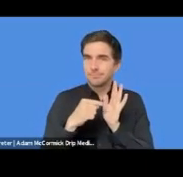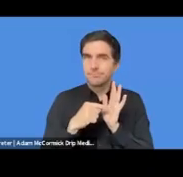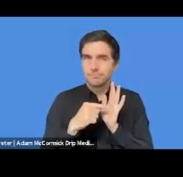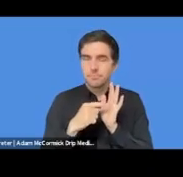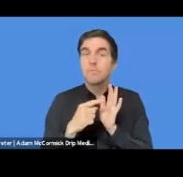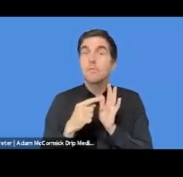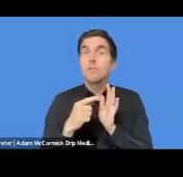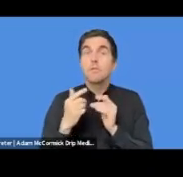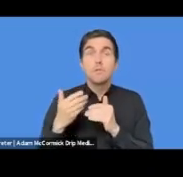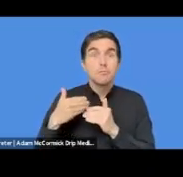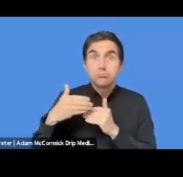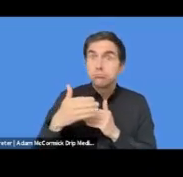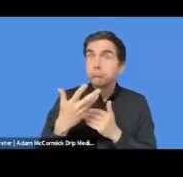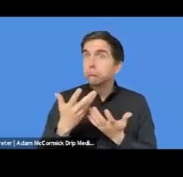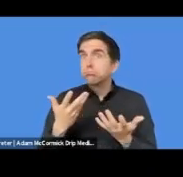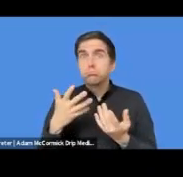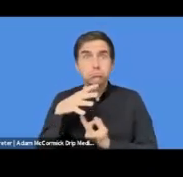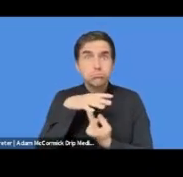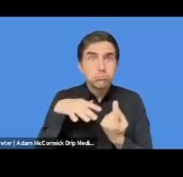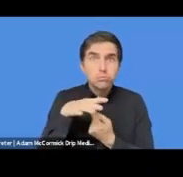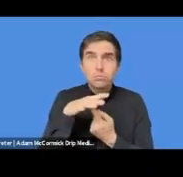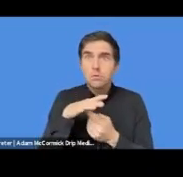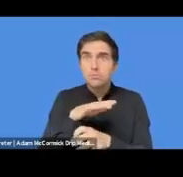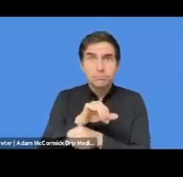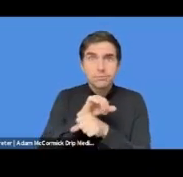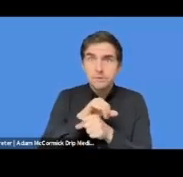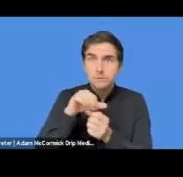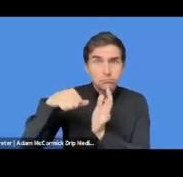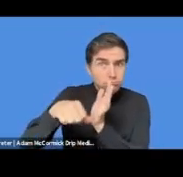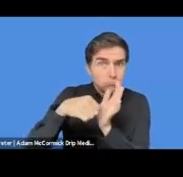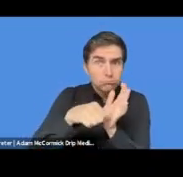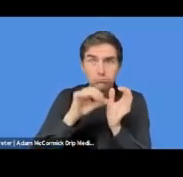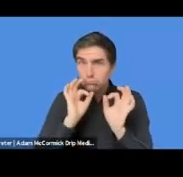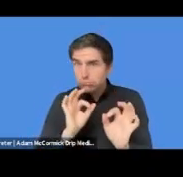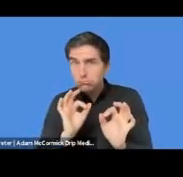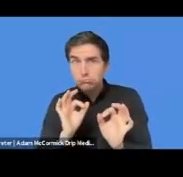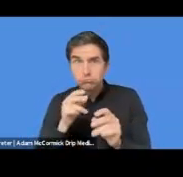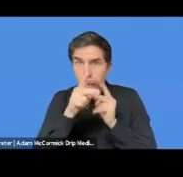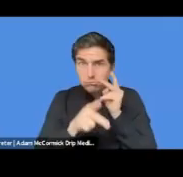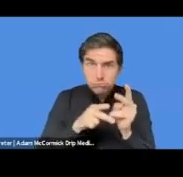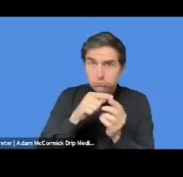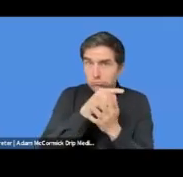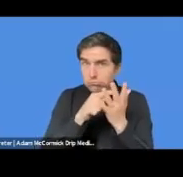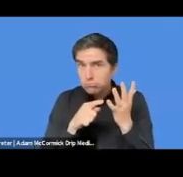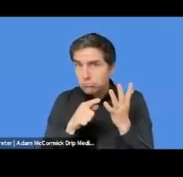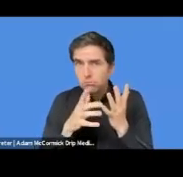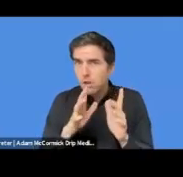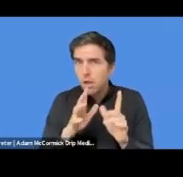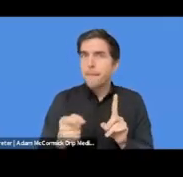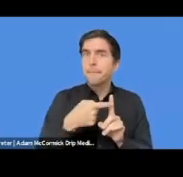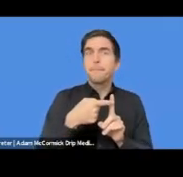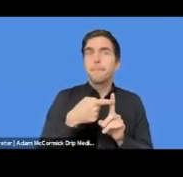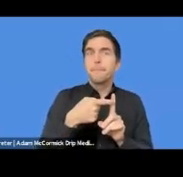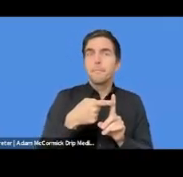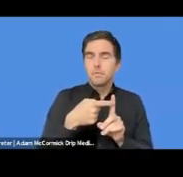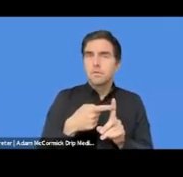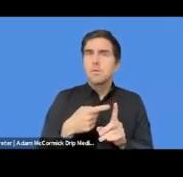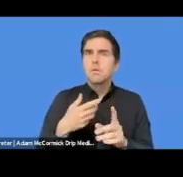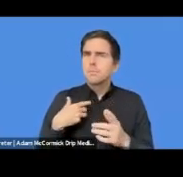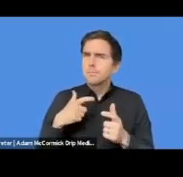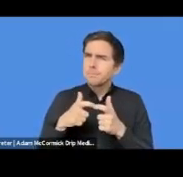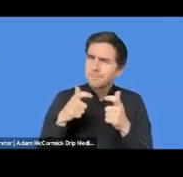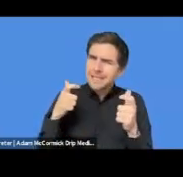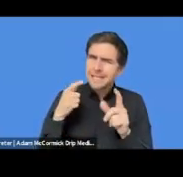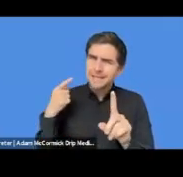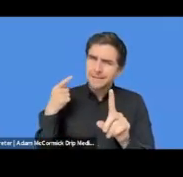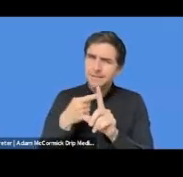points for beneficiaries to access social protection programs. So the major objective of the single